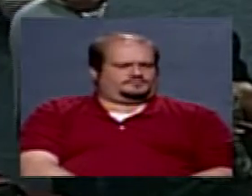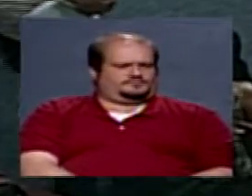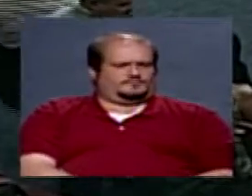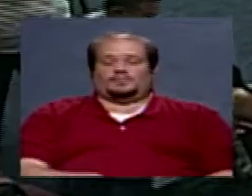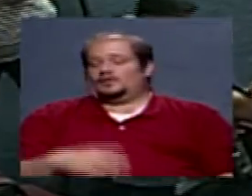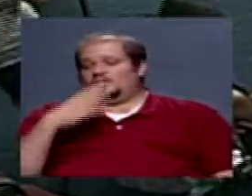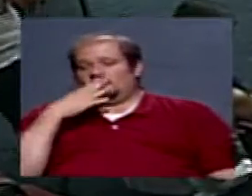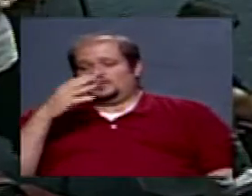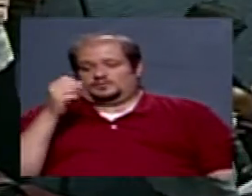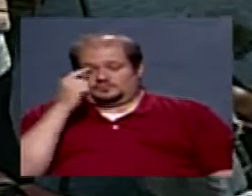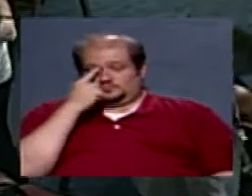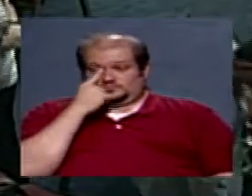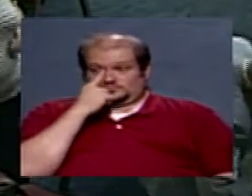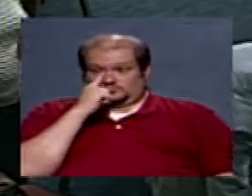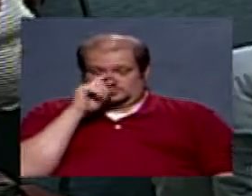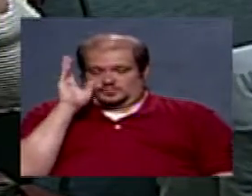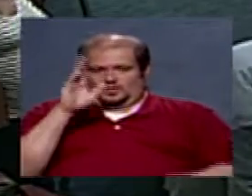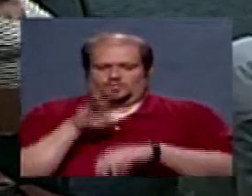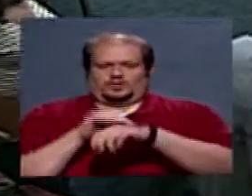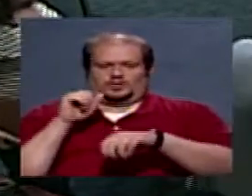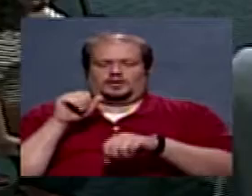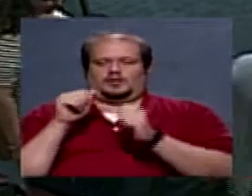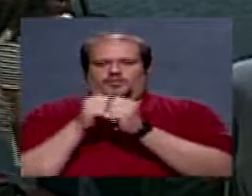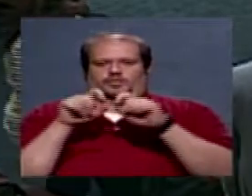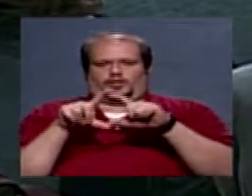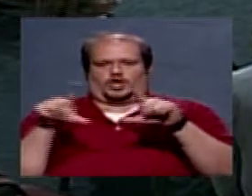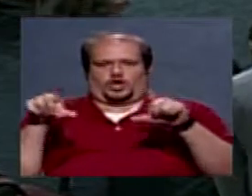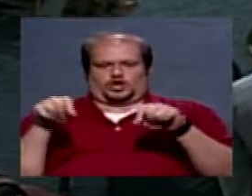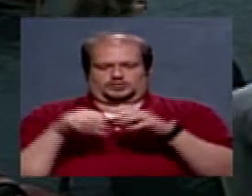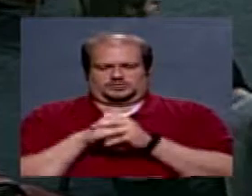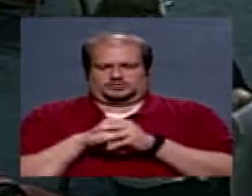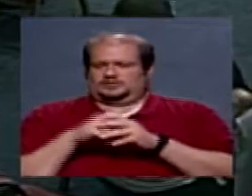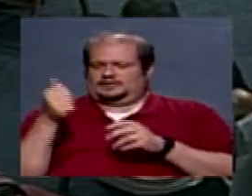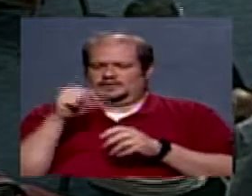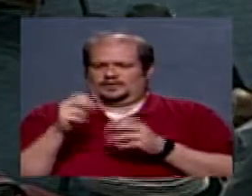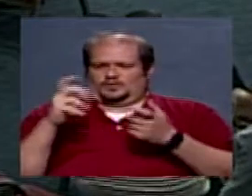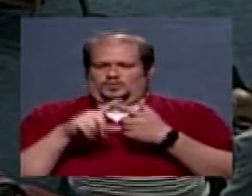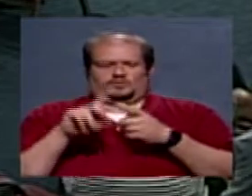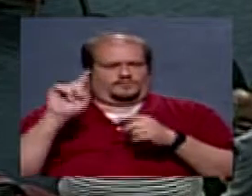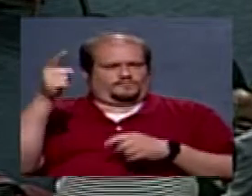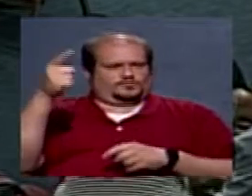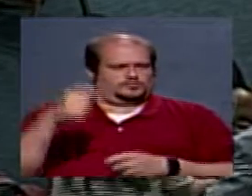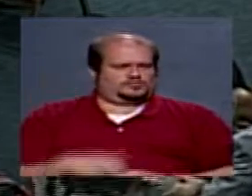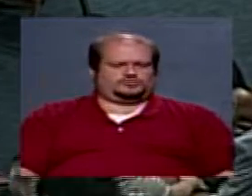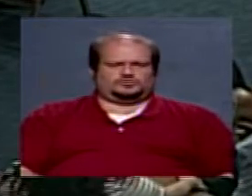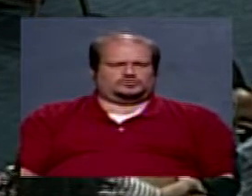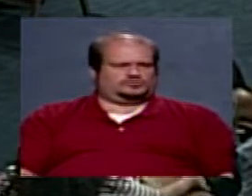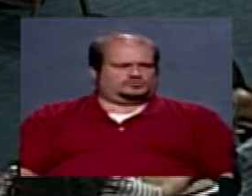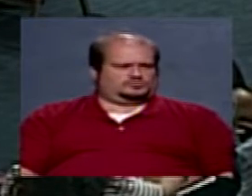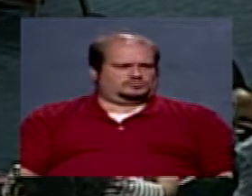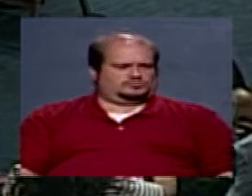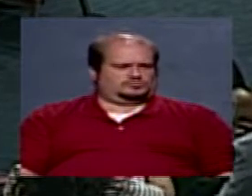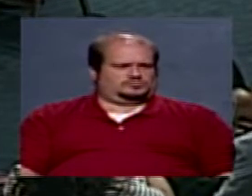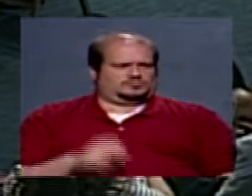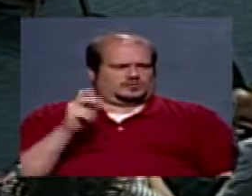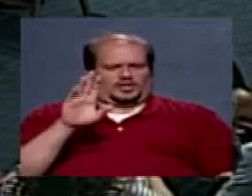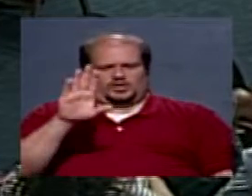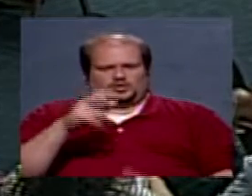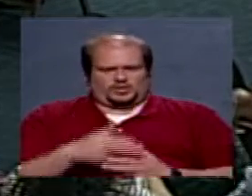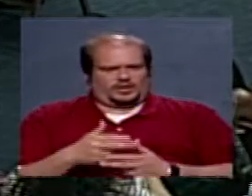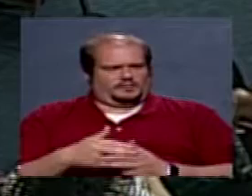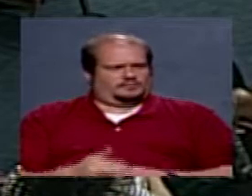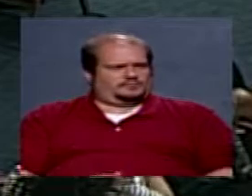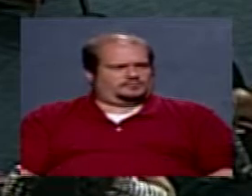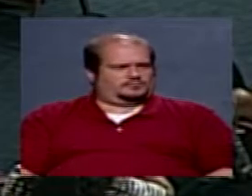Okay, thank you. We will start with the cards. Is there anyone that wants to go first? Okay, and your name